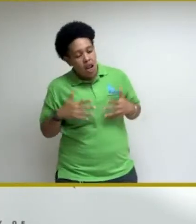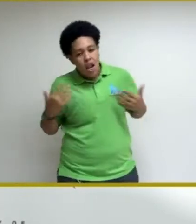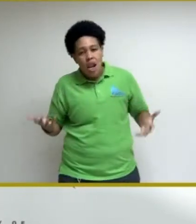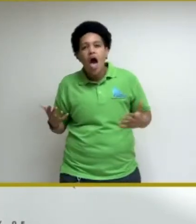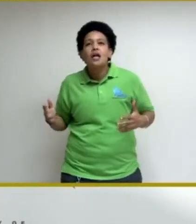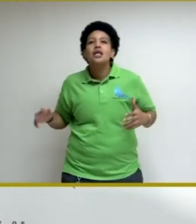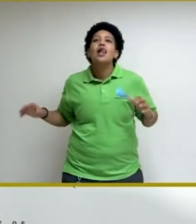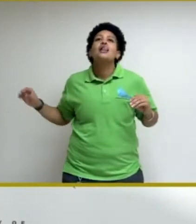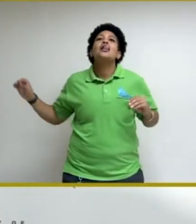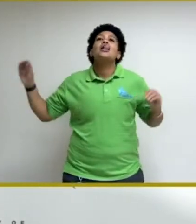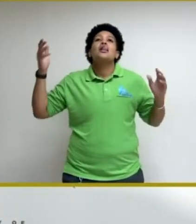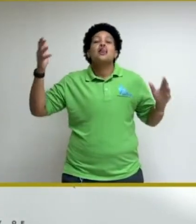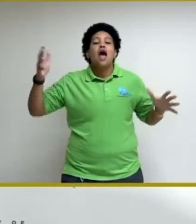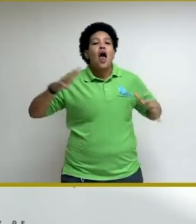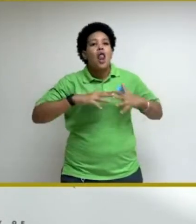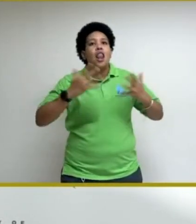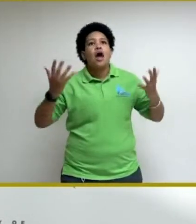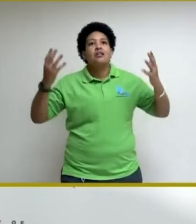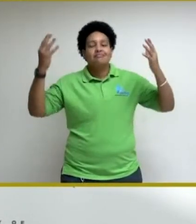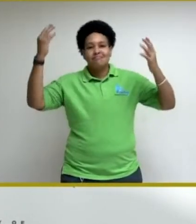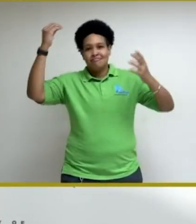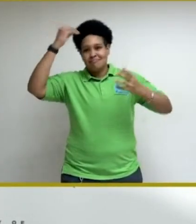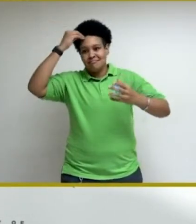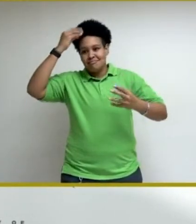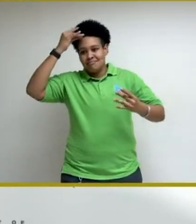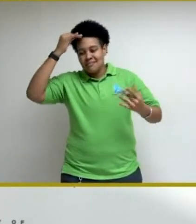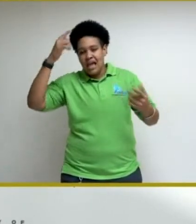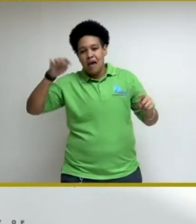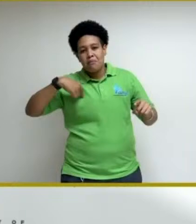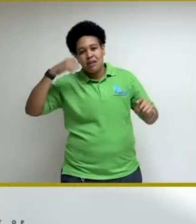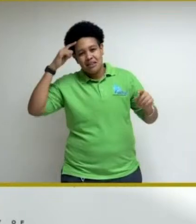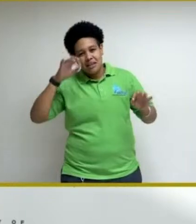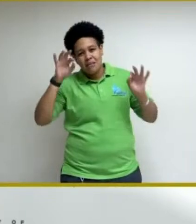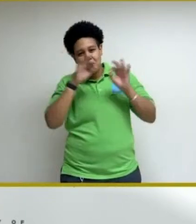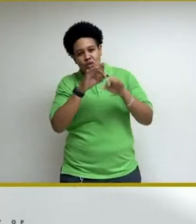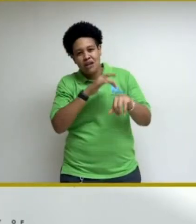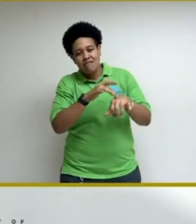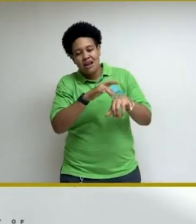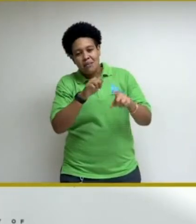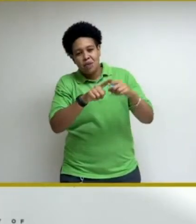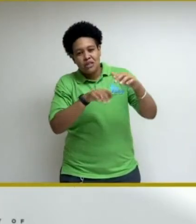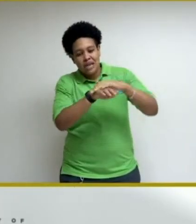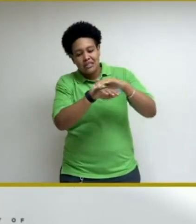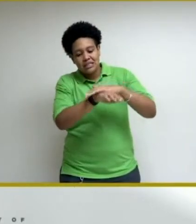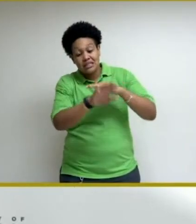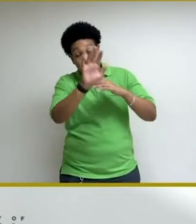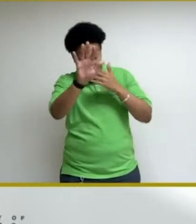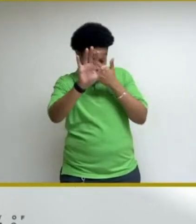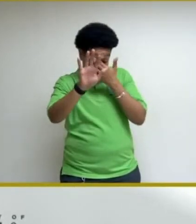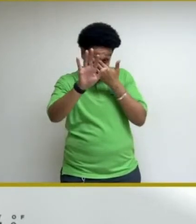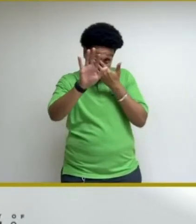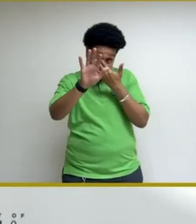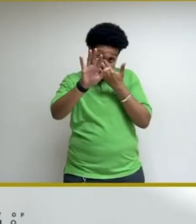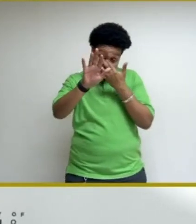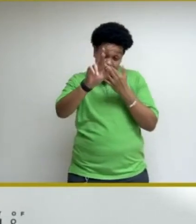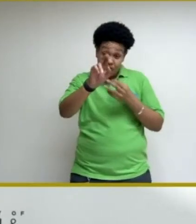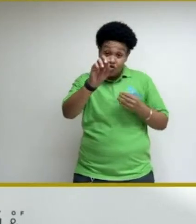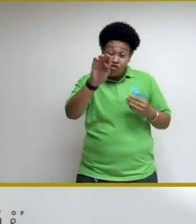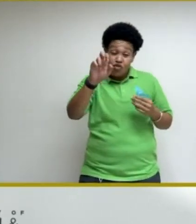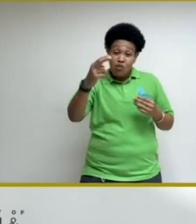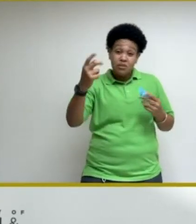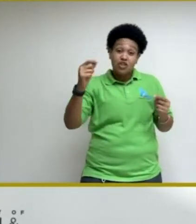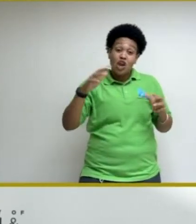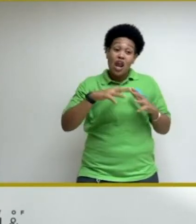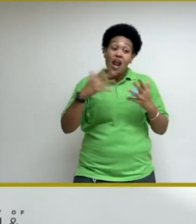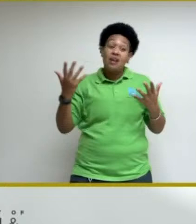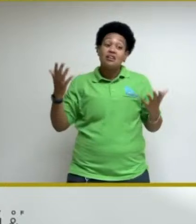out there. There's a lot to consume, but I think it's important to be available and accessible. And Ramesh has done a lot,